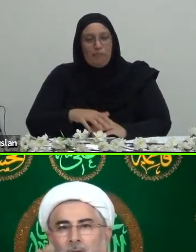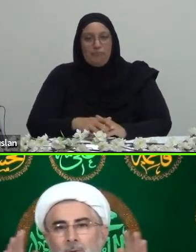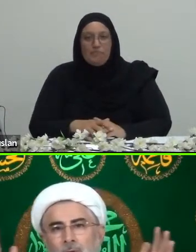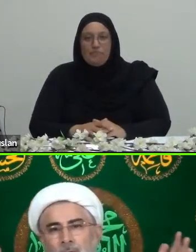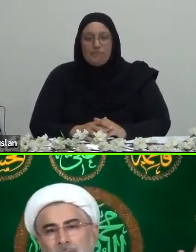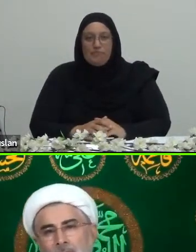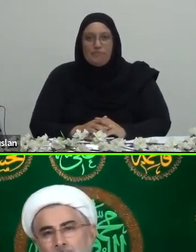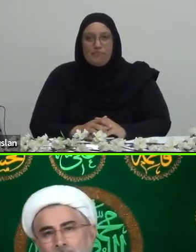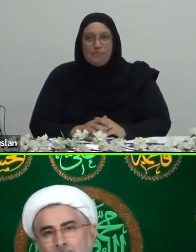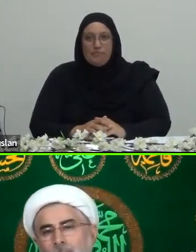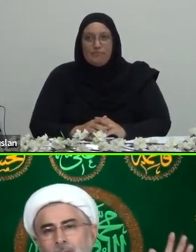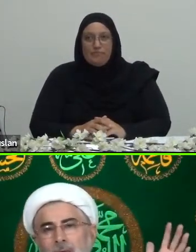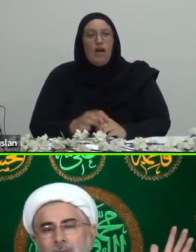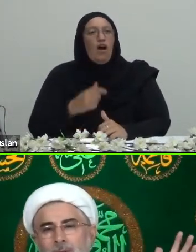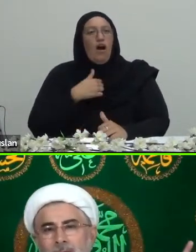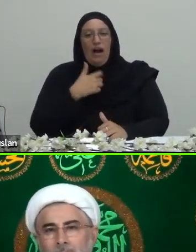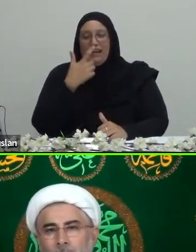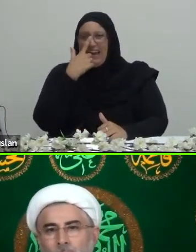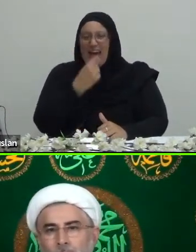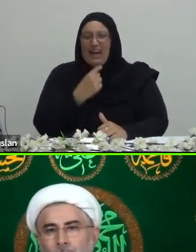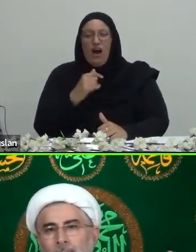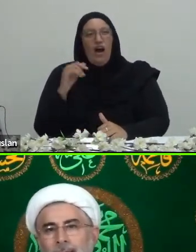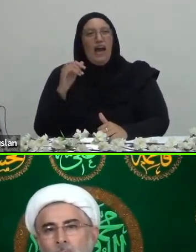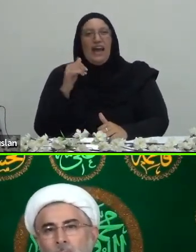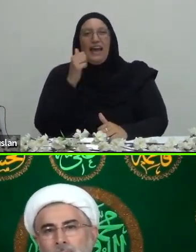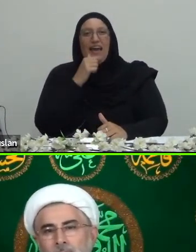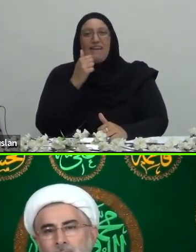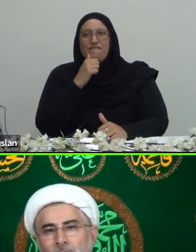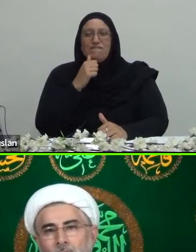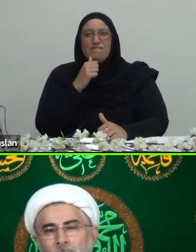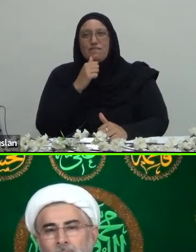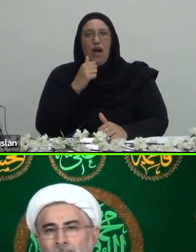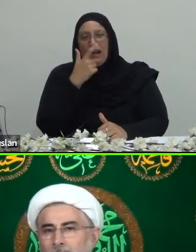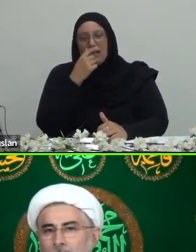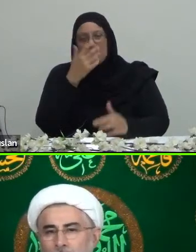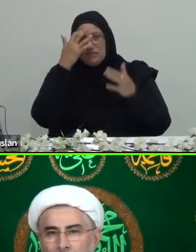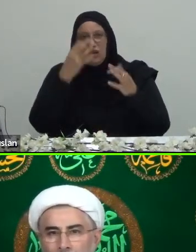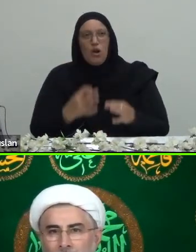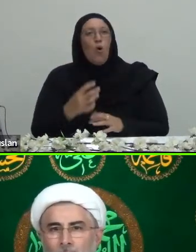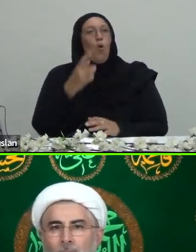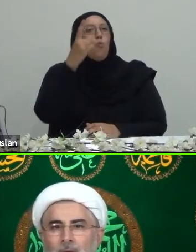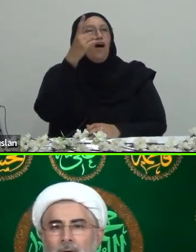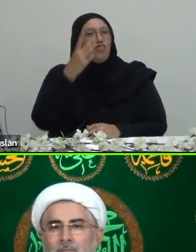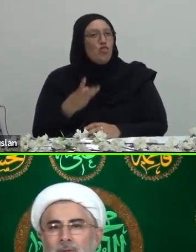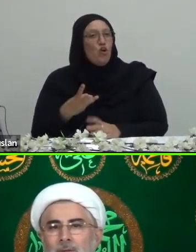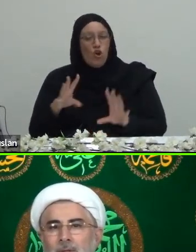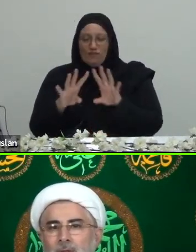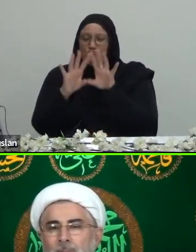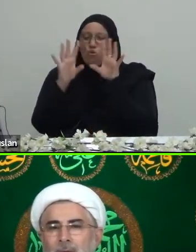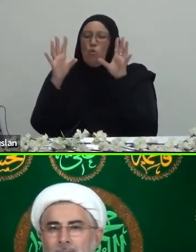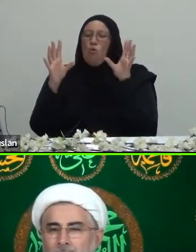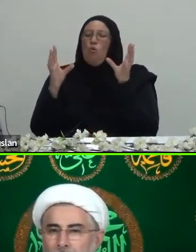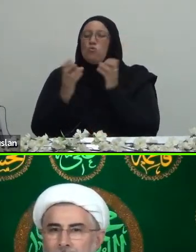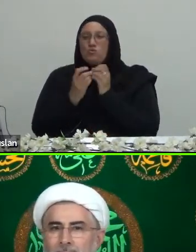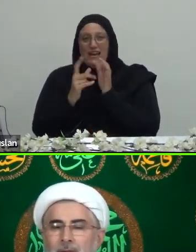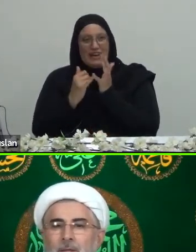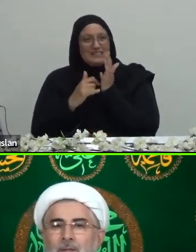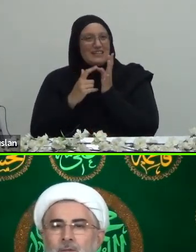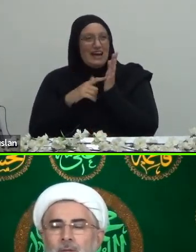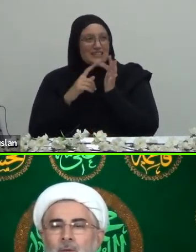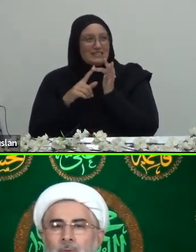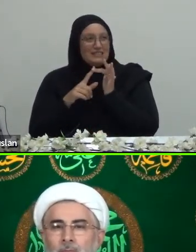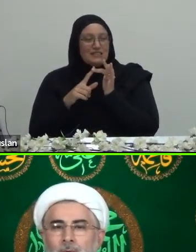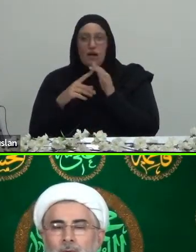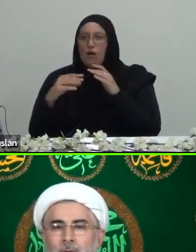only of my total estate, whatever that I own, whether in the form of cash, what I have in the banks, and the